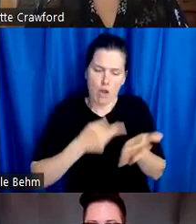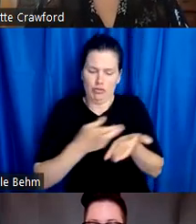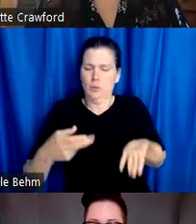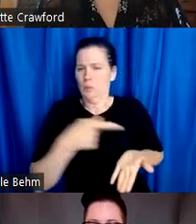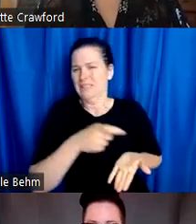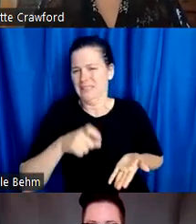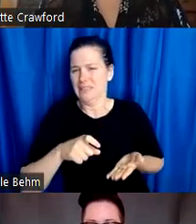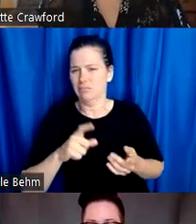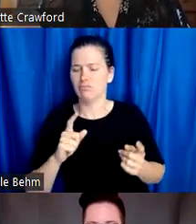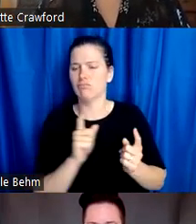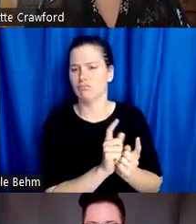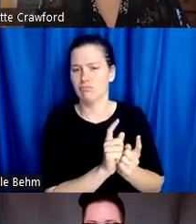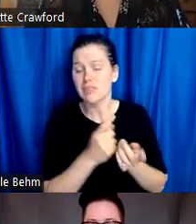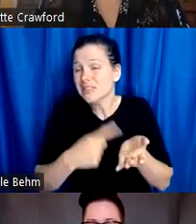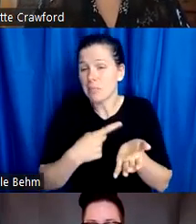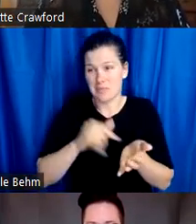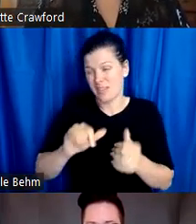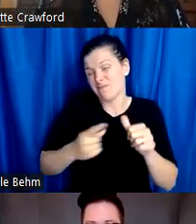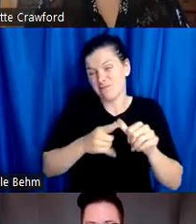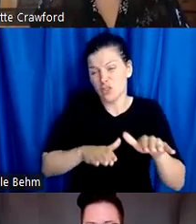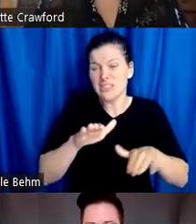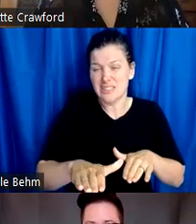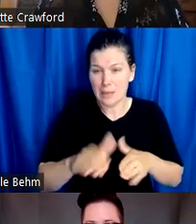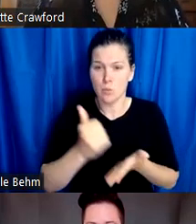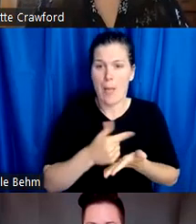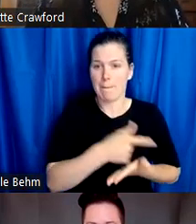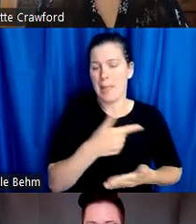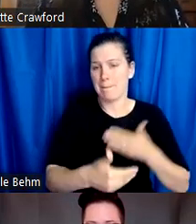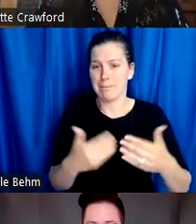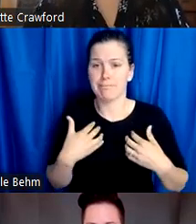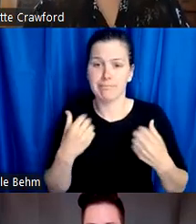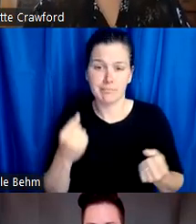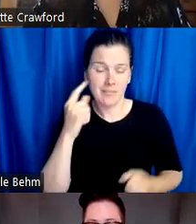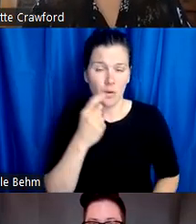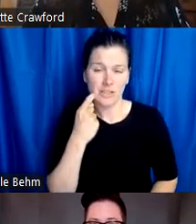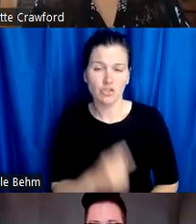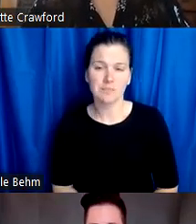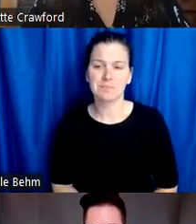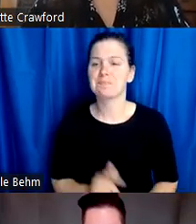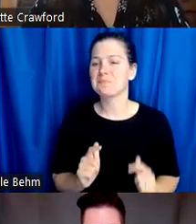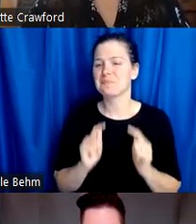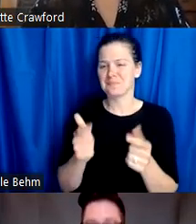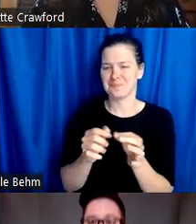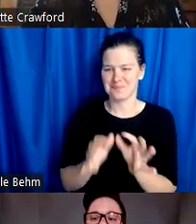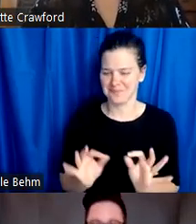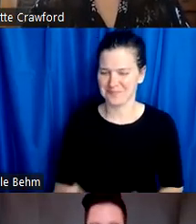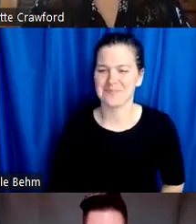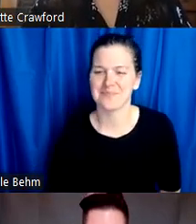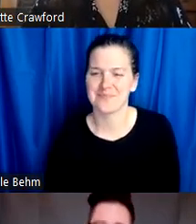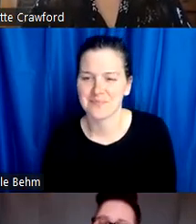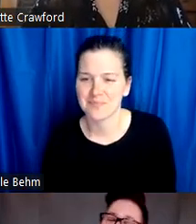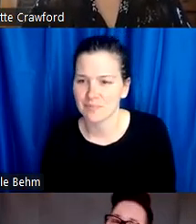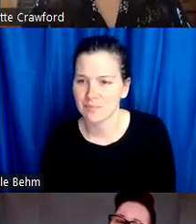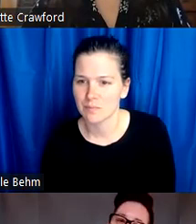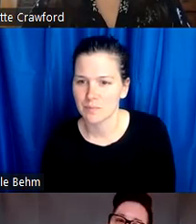they need. And sometimes that's the first step to getting them to the help for their addiction. Those are really important programs.